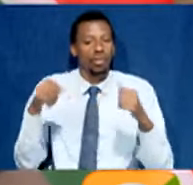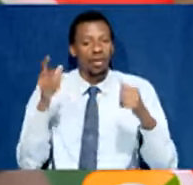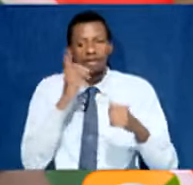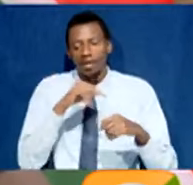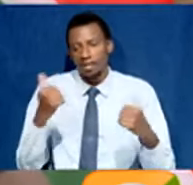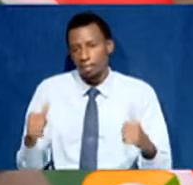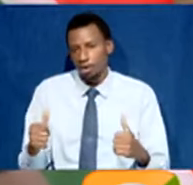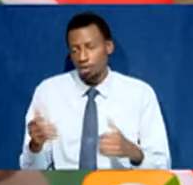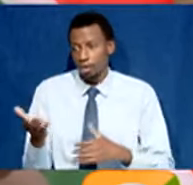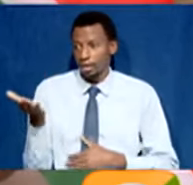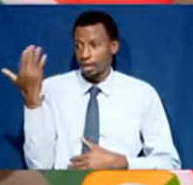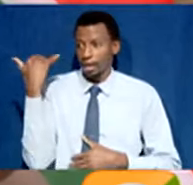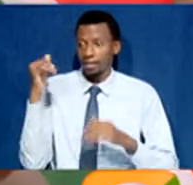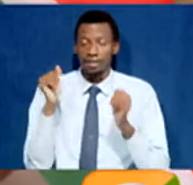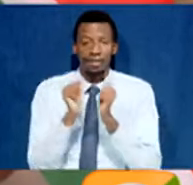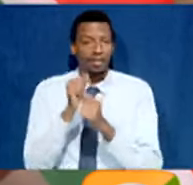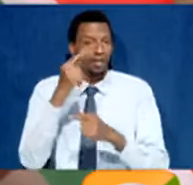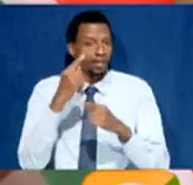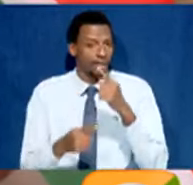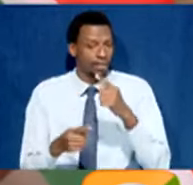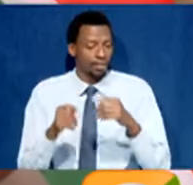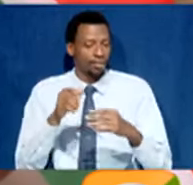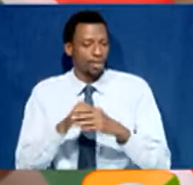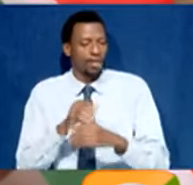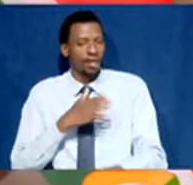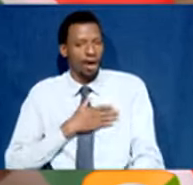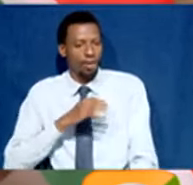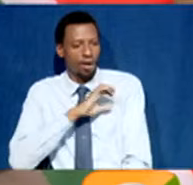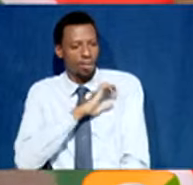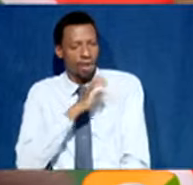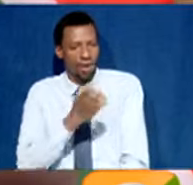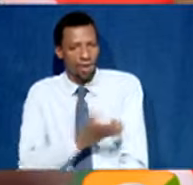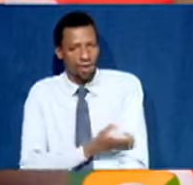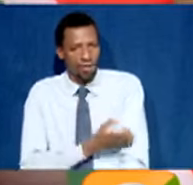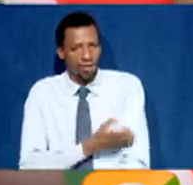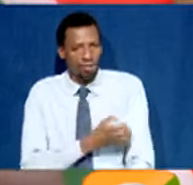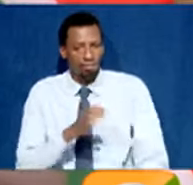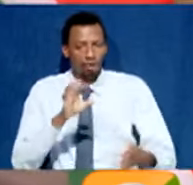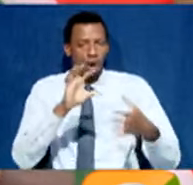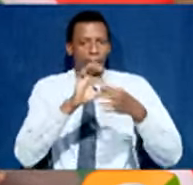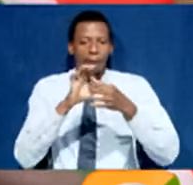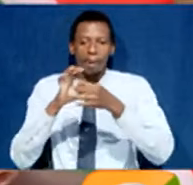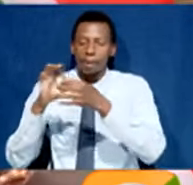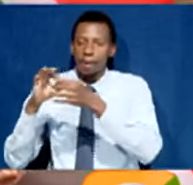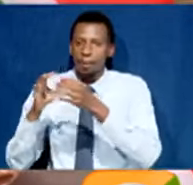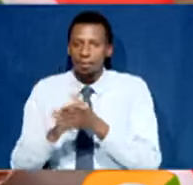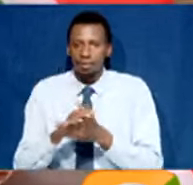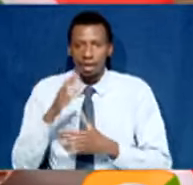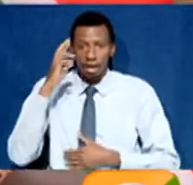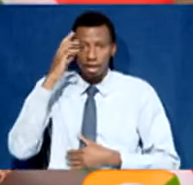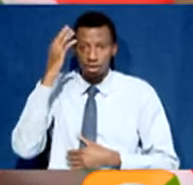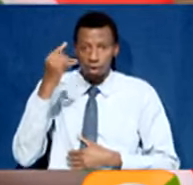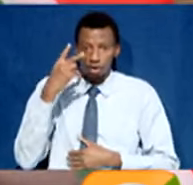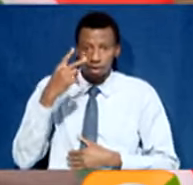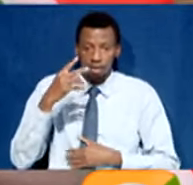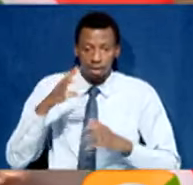10 years in our energy transmission? The reason why you find the blackouts, you know, and is the challenge